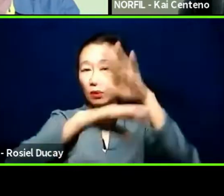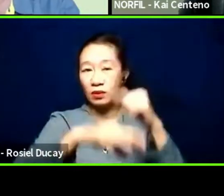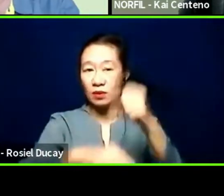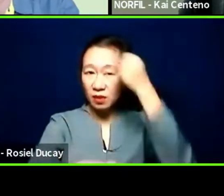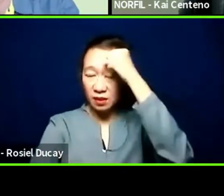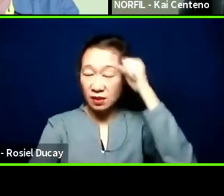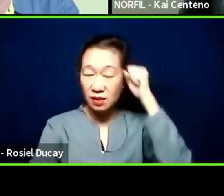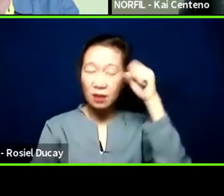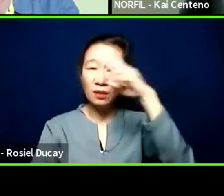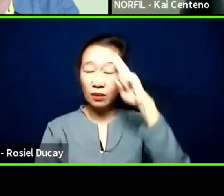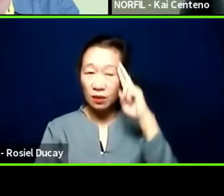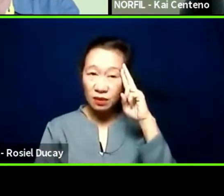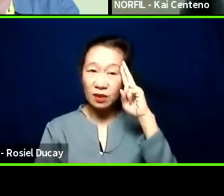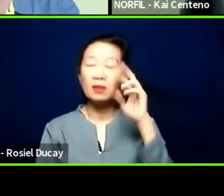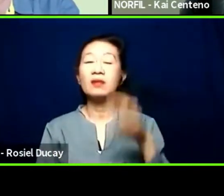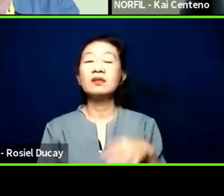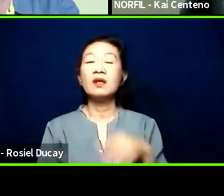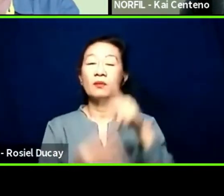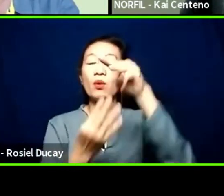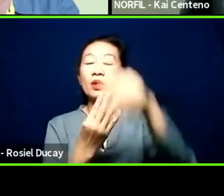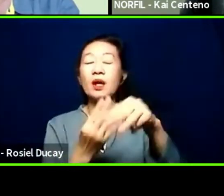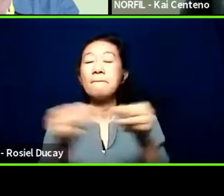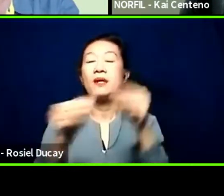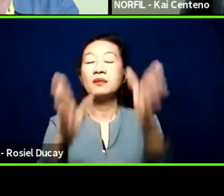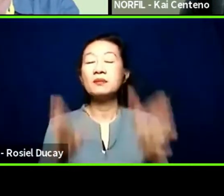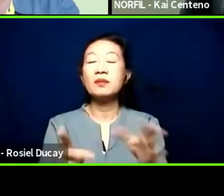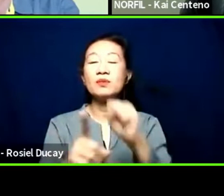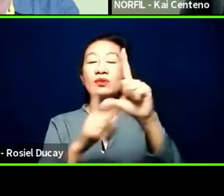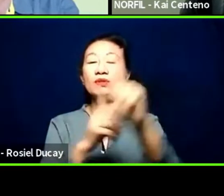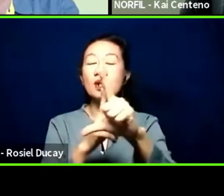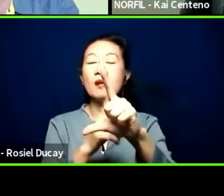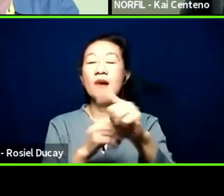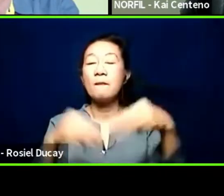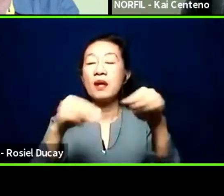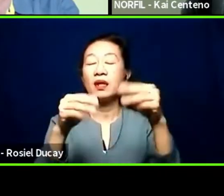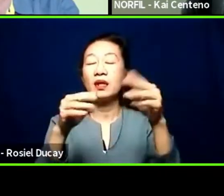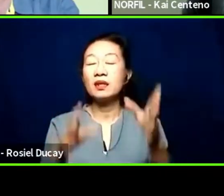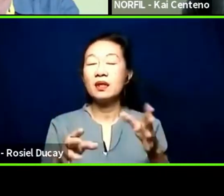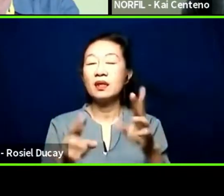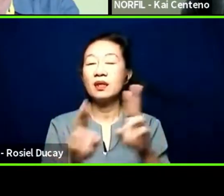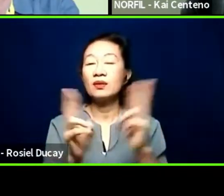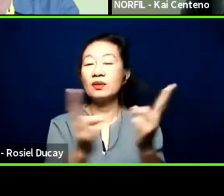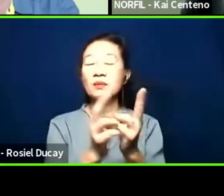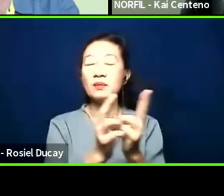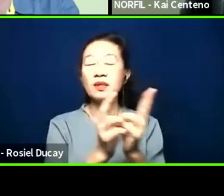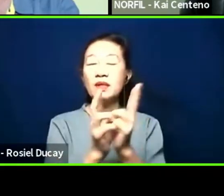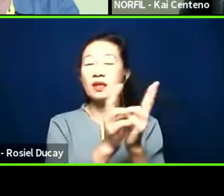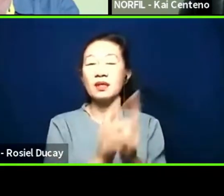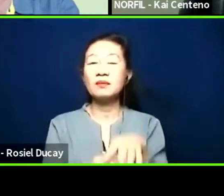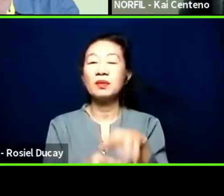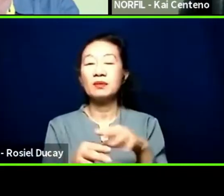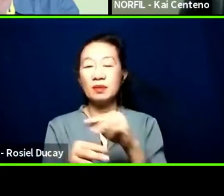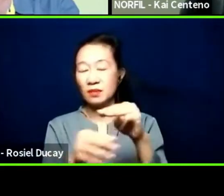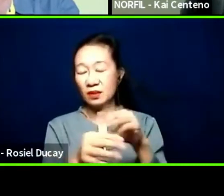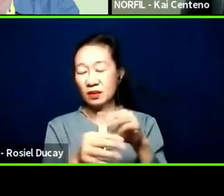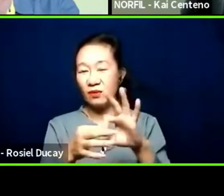Sir Ranilo Sorongon, the Program Manager of Social Marketing Unit and Project Supervisor of the Down Syndrome Project of